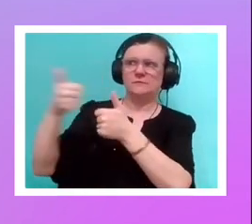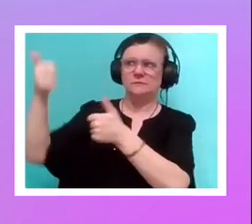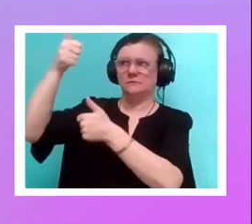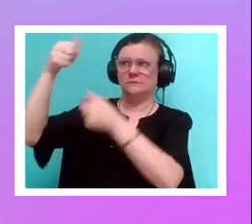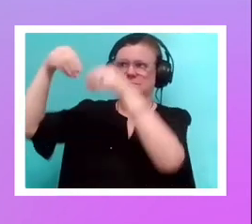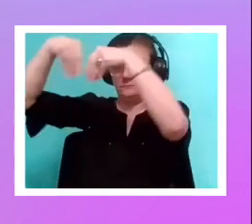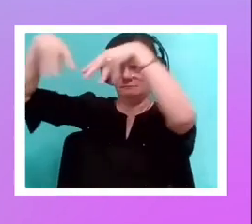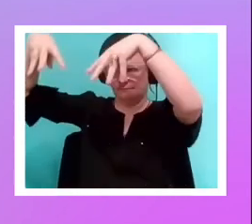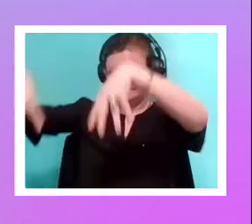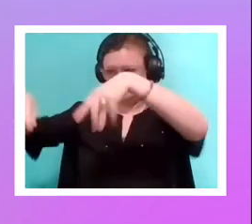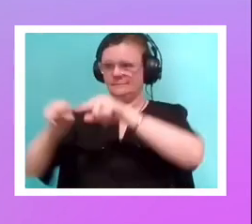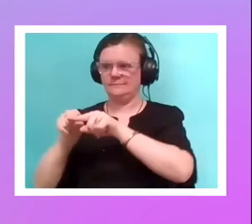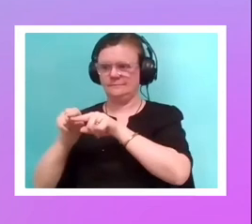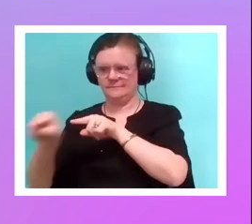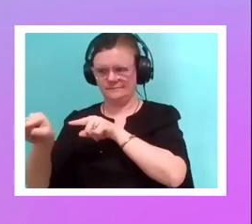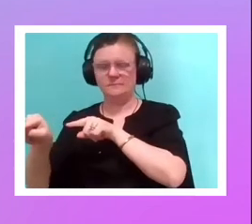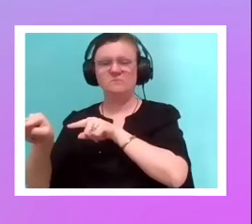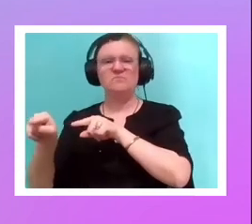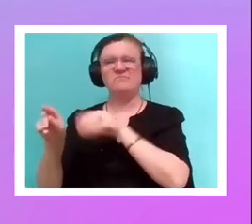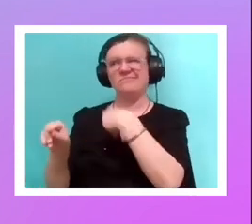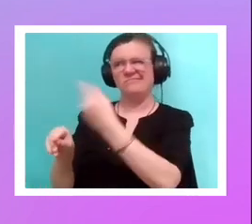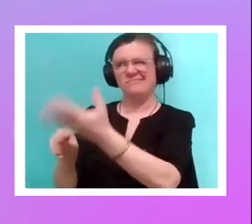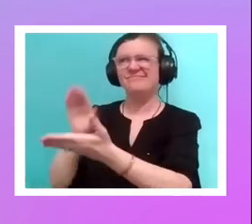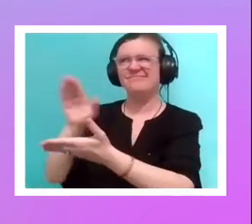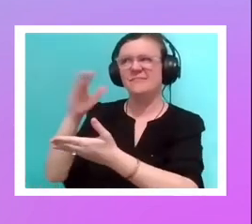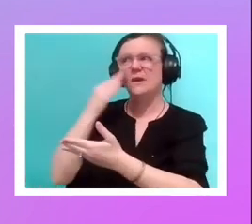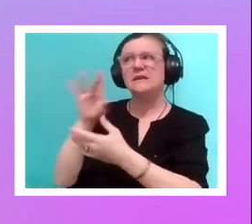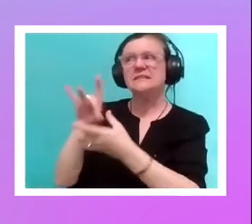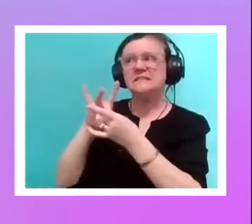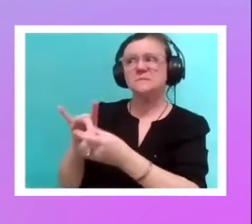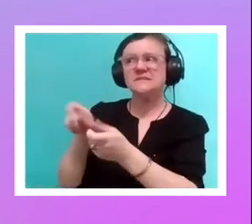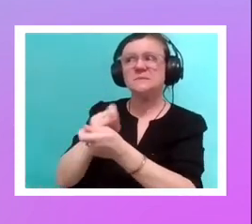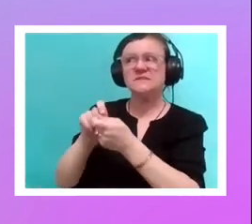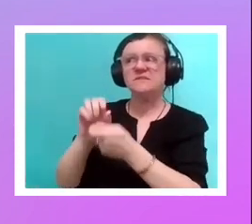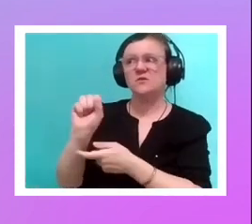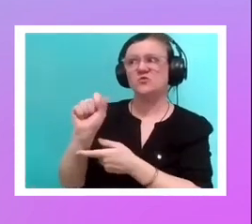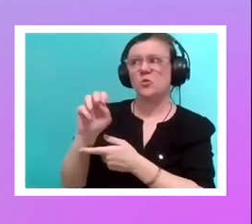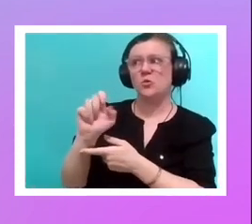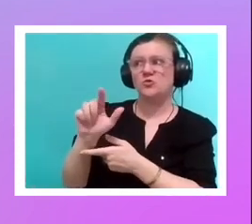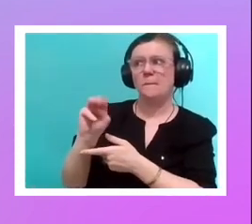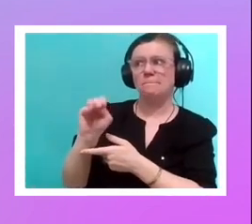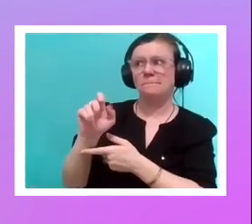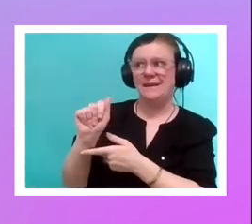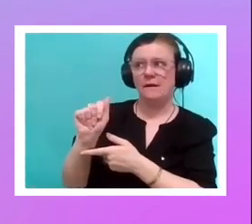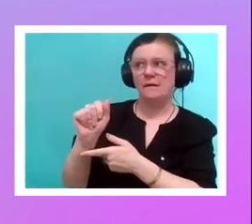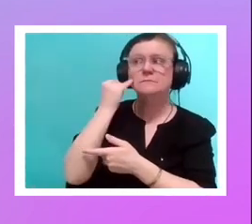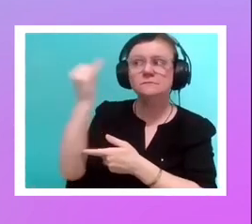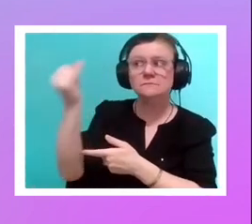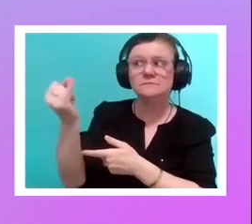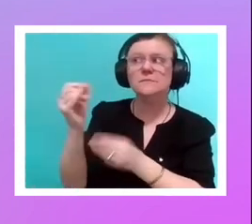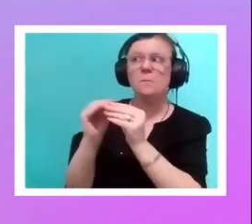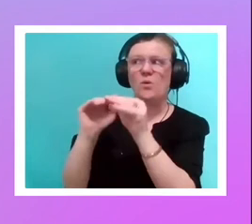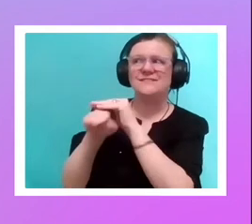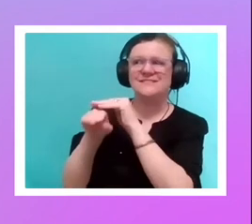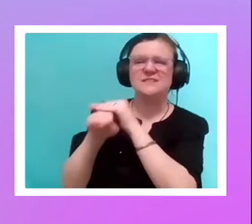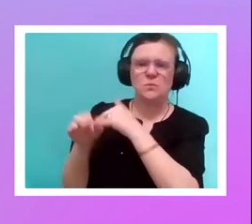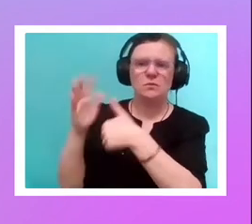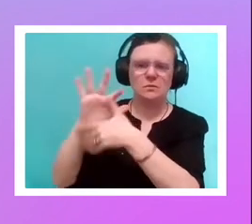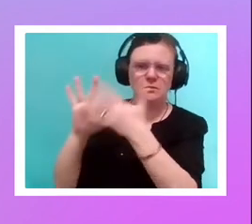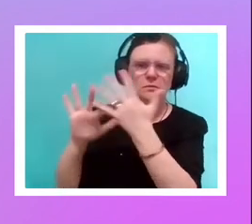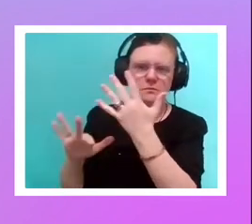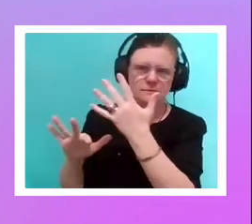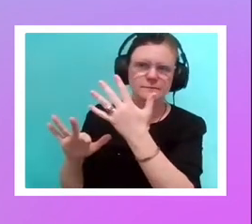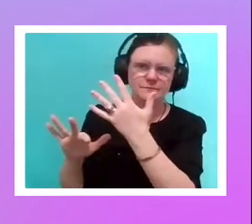Cabinet Office, we've created some guidance around social media campaigns with some simple tips for making things accessible within